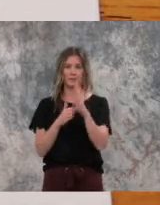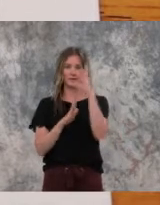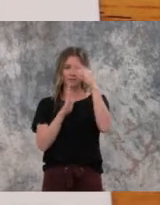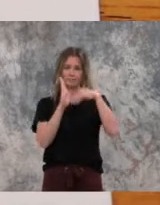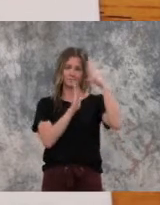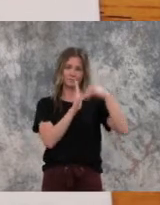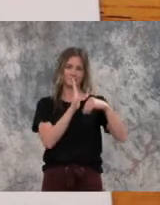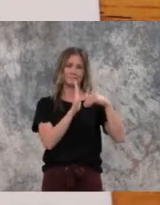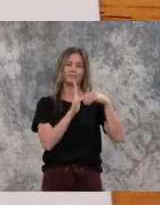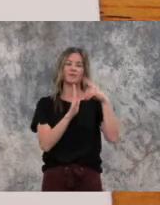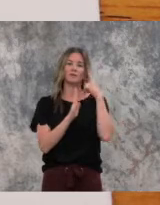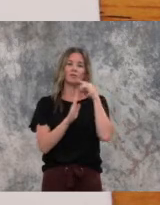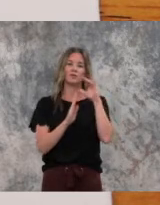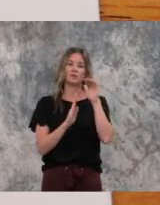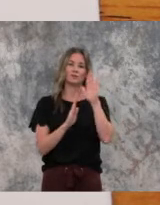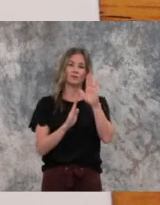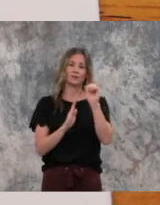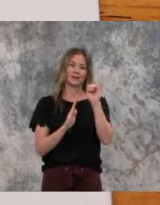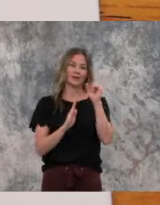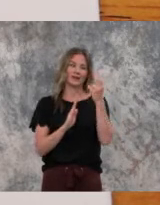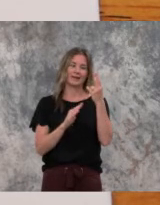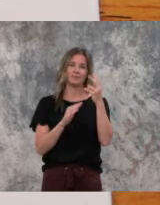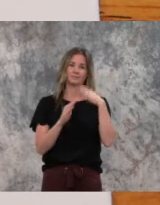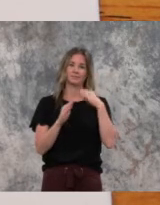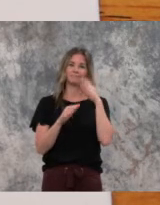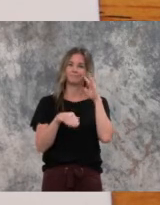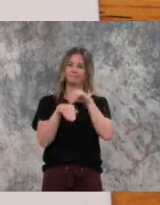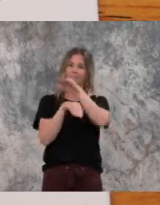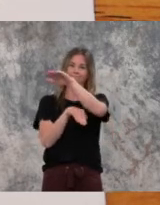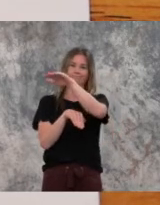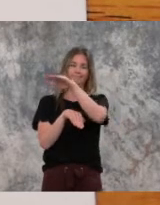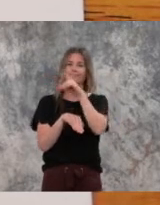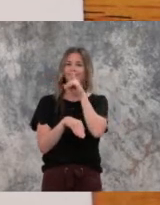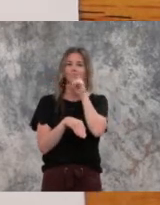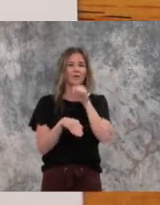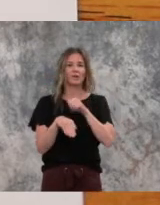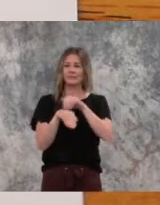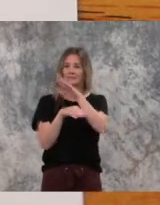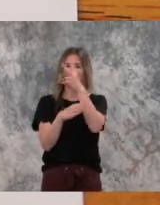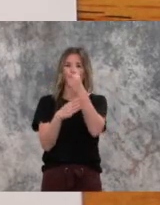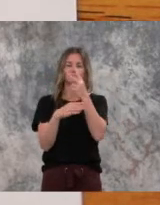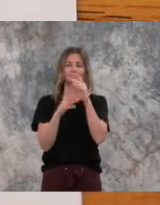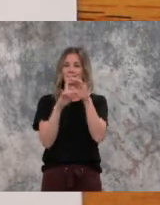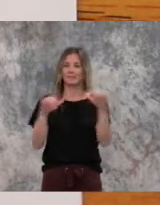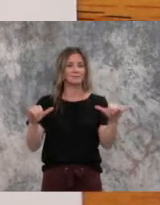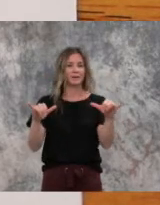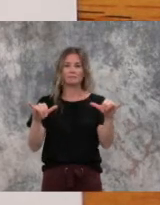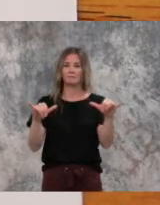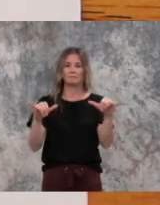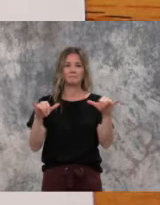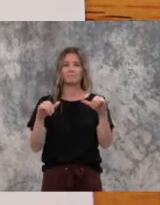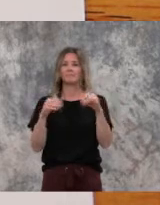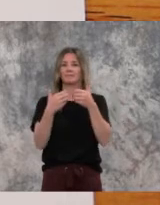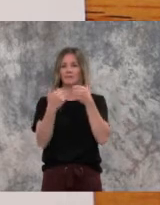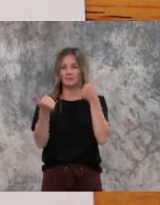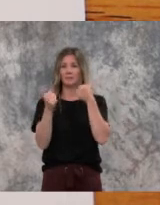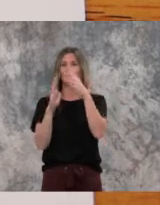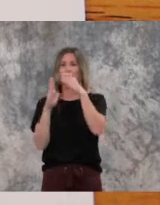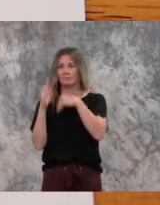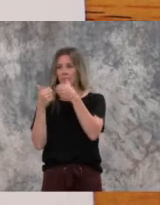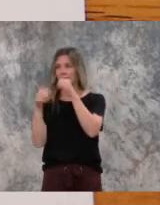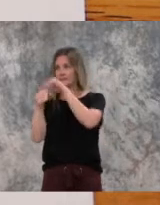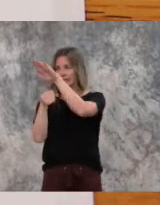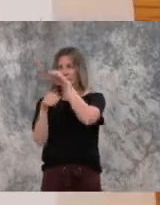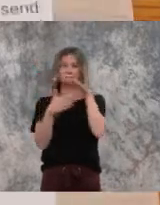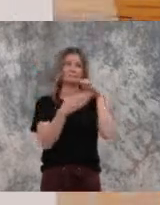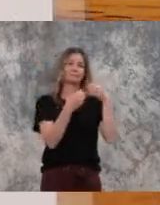have both parts filled out in order to have your AISH application sent in. They do not have to be sent in at the same time. They can be